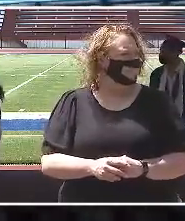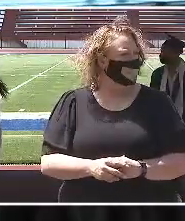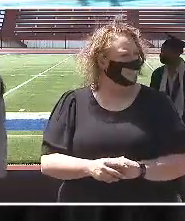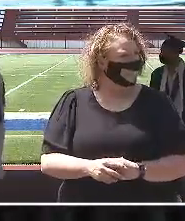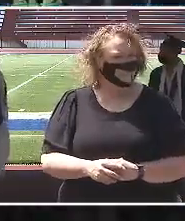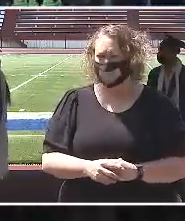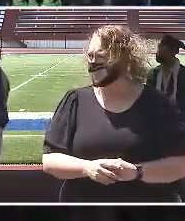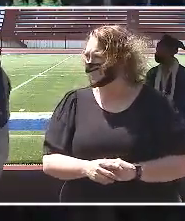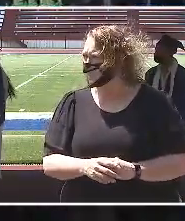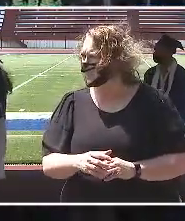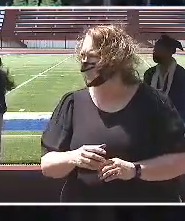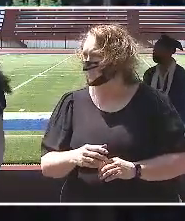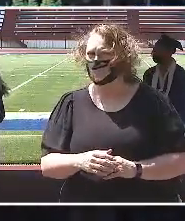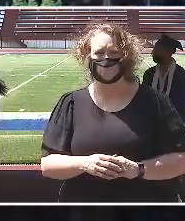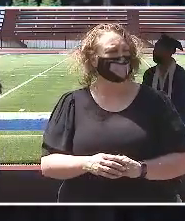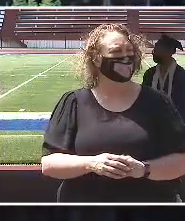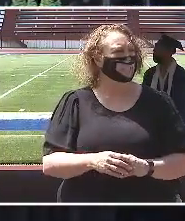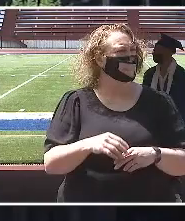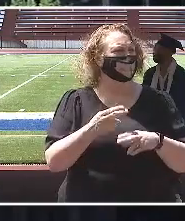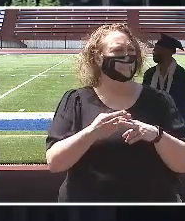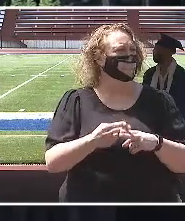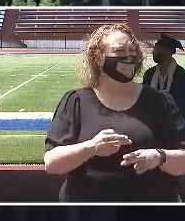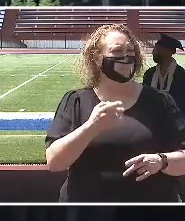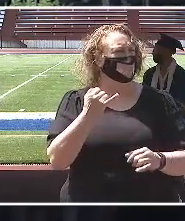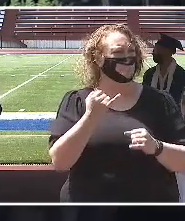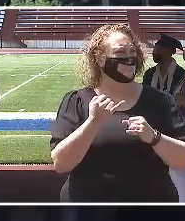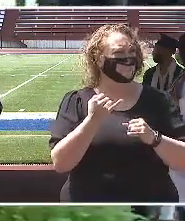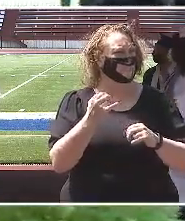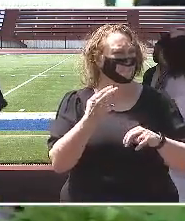Felipe Avalid.